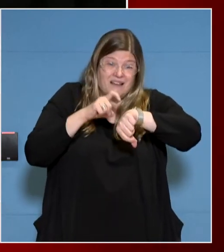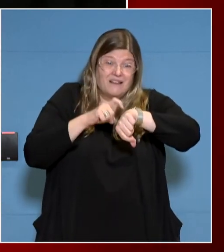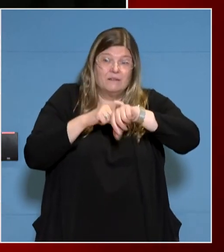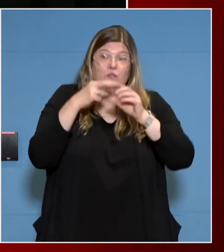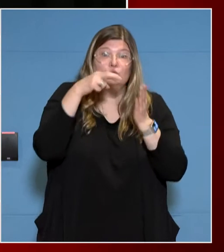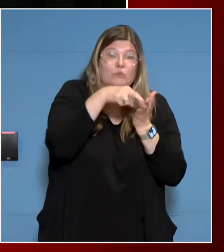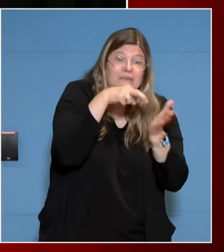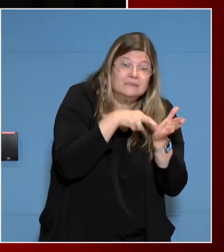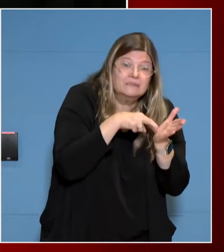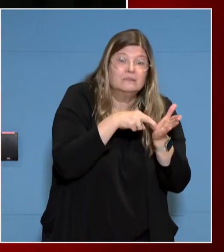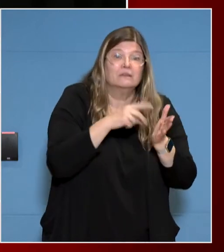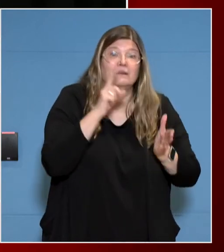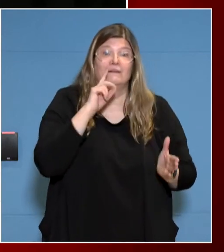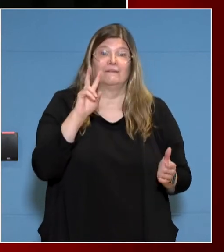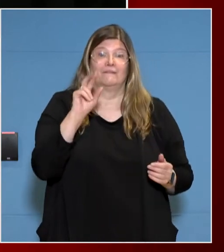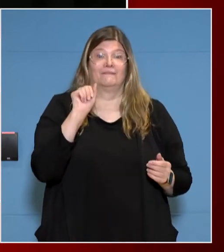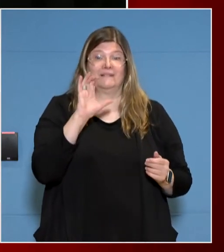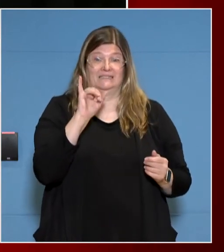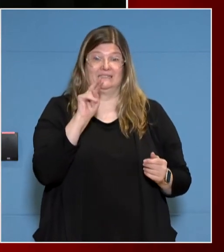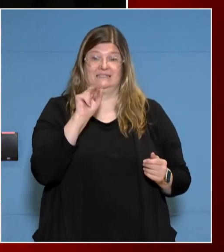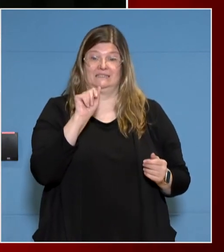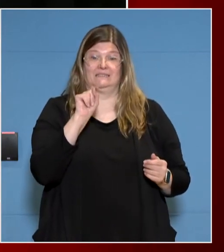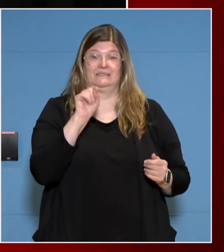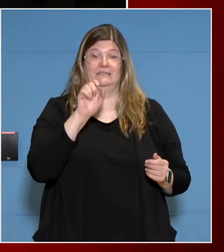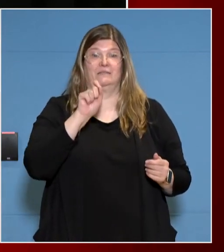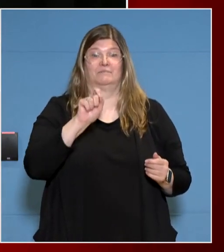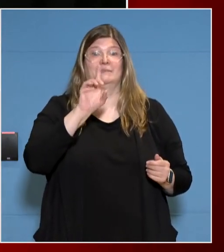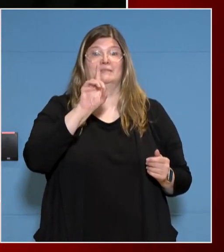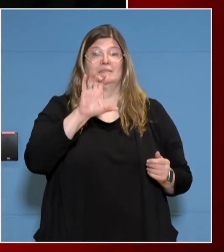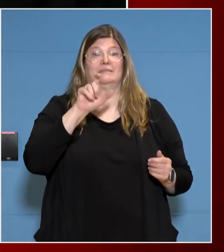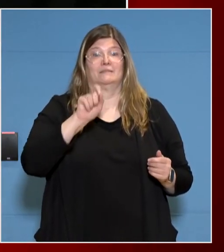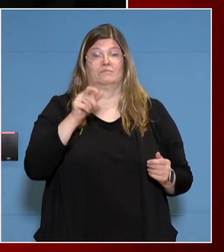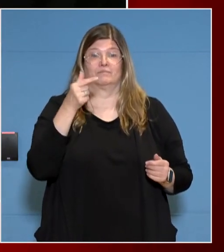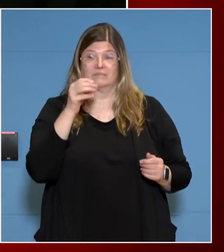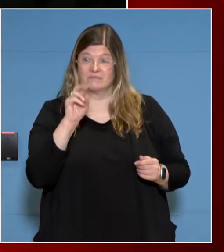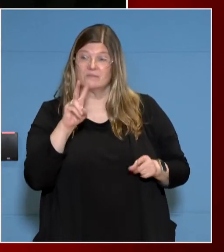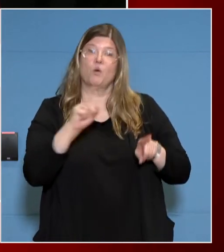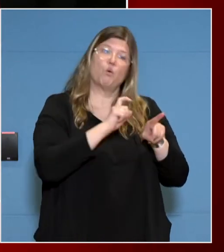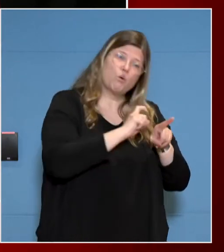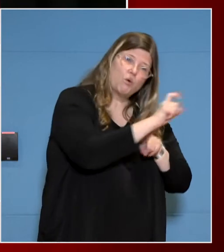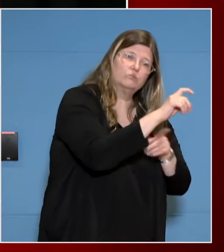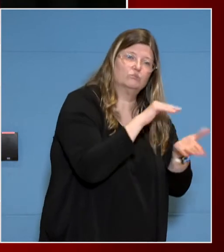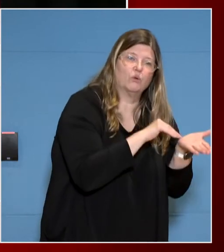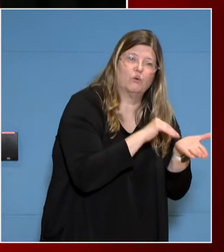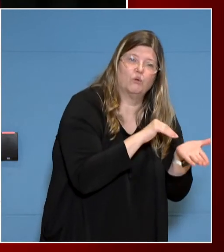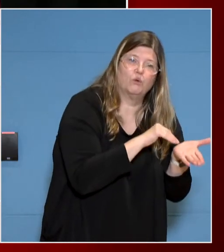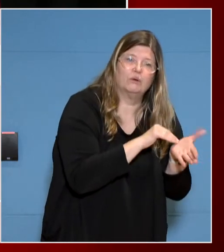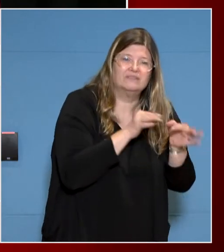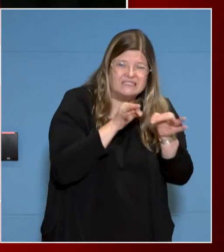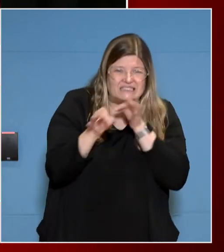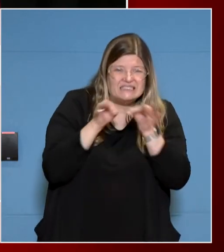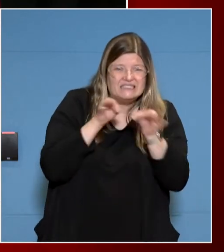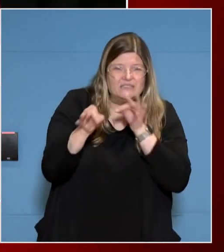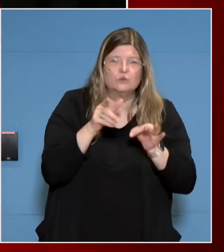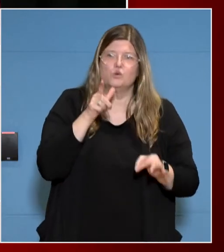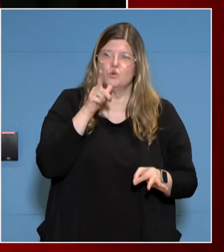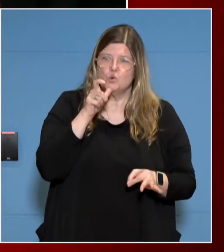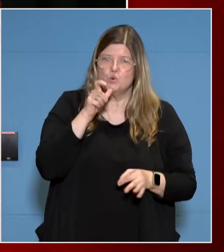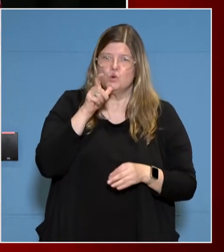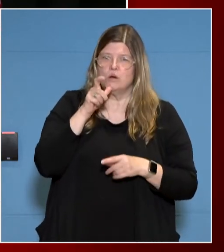vaccinate.dc.gov or through the call center, we make clear who is eligible at the time